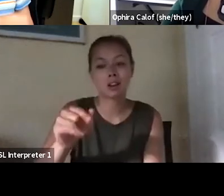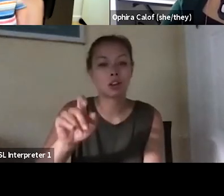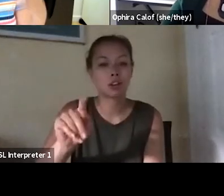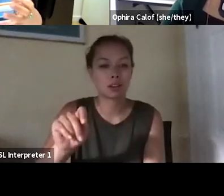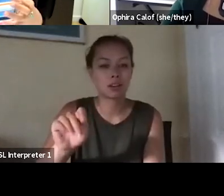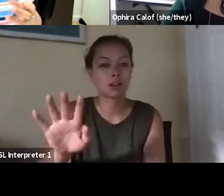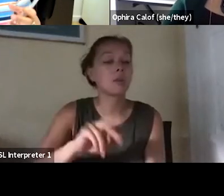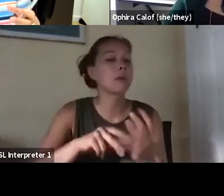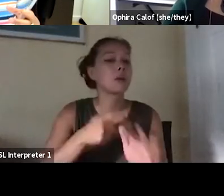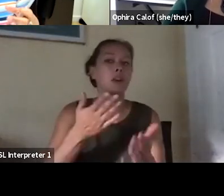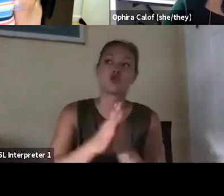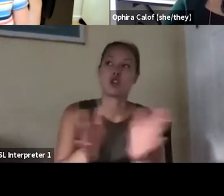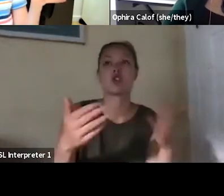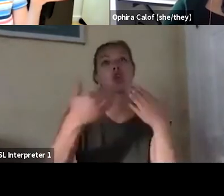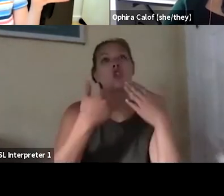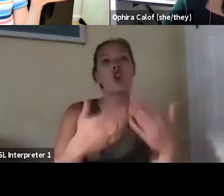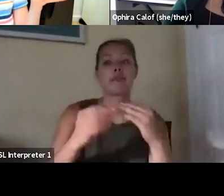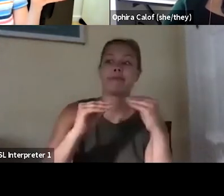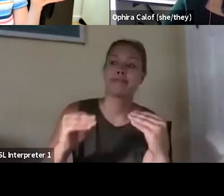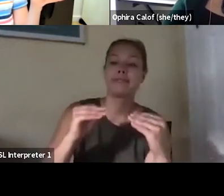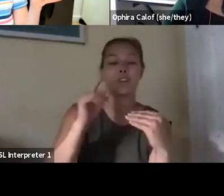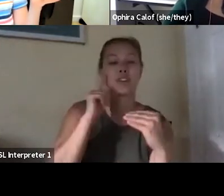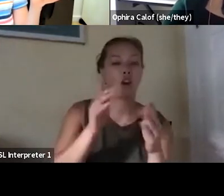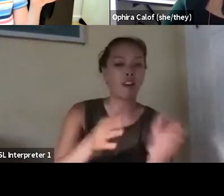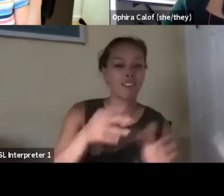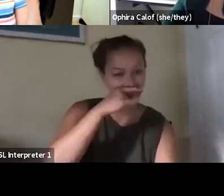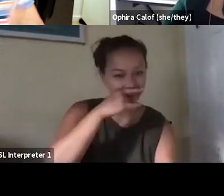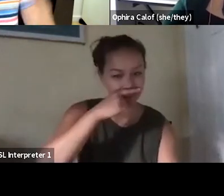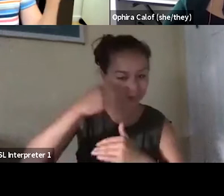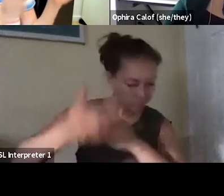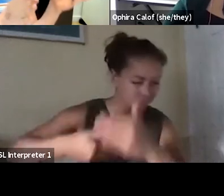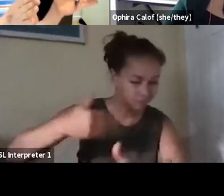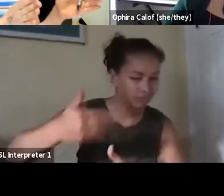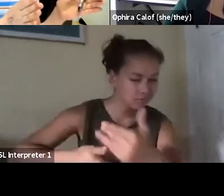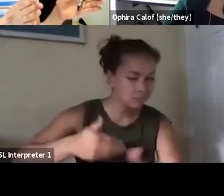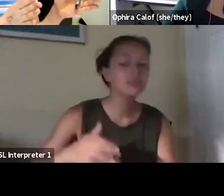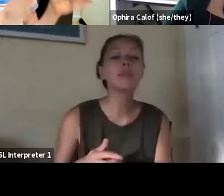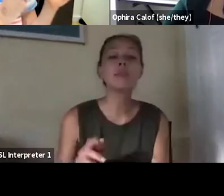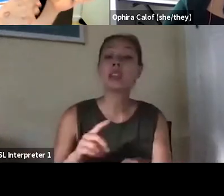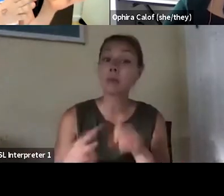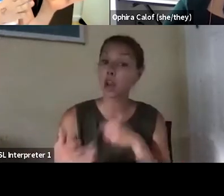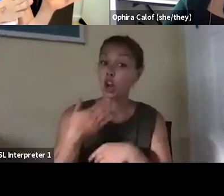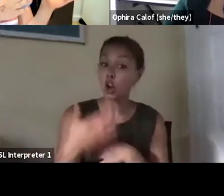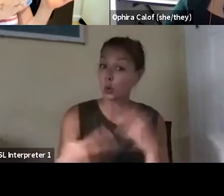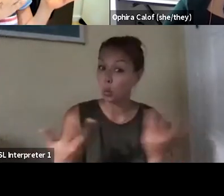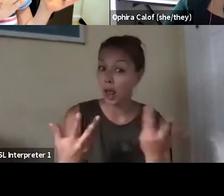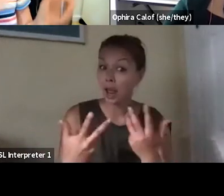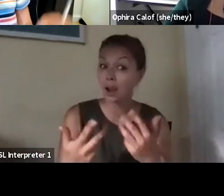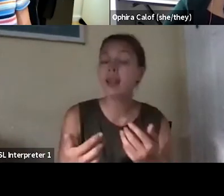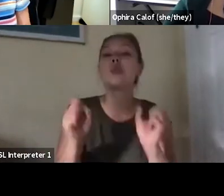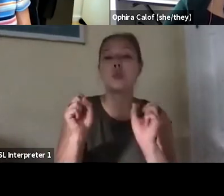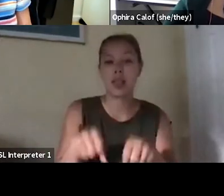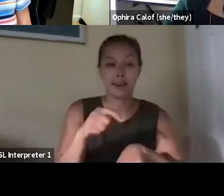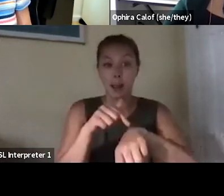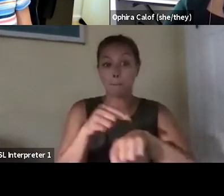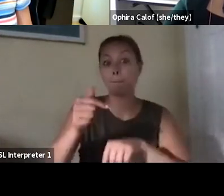through what Nia is going through. And what's great about the series is that we get to go back in time. And Cedric, who is